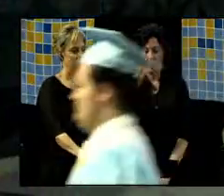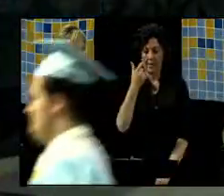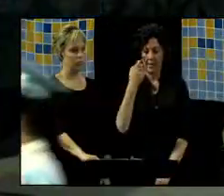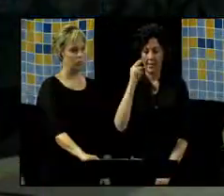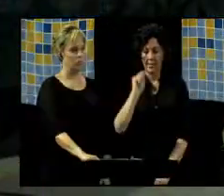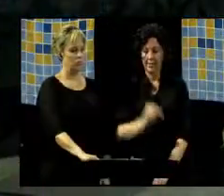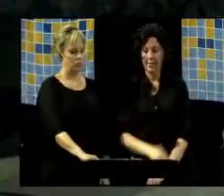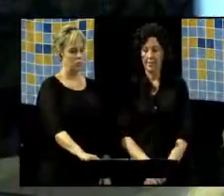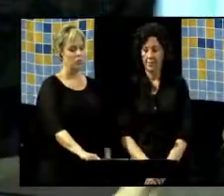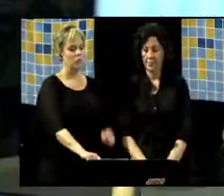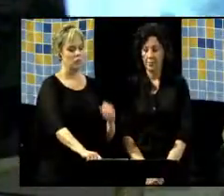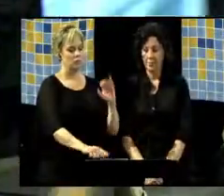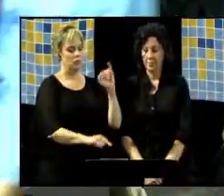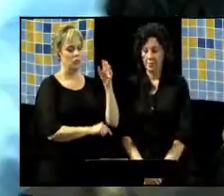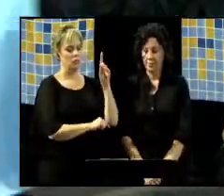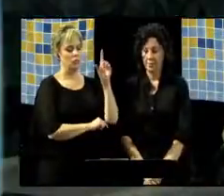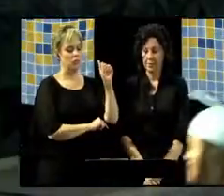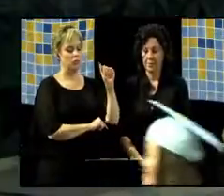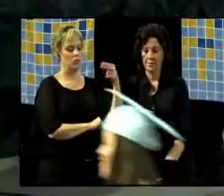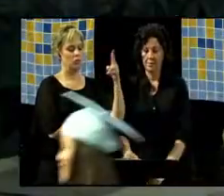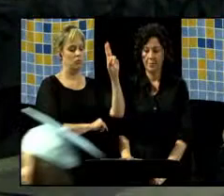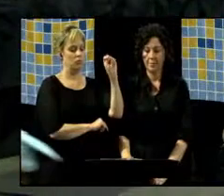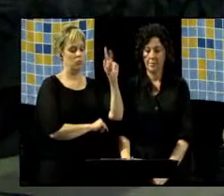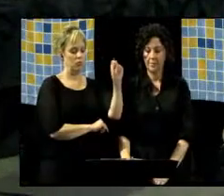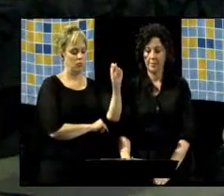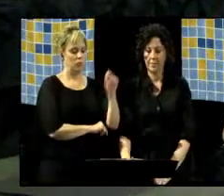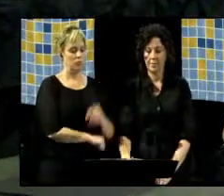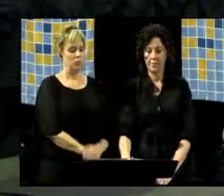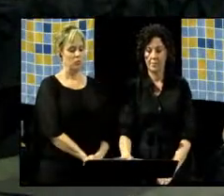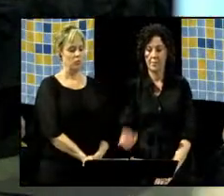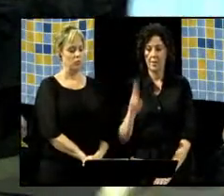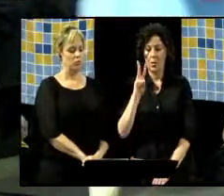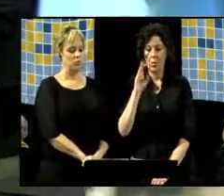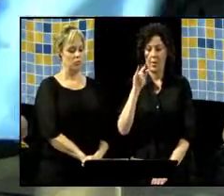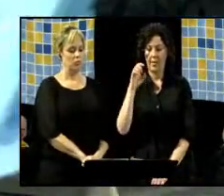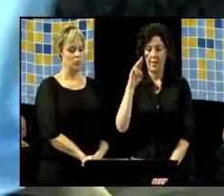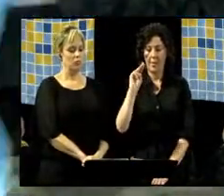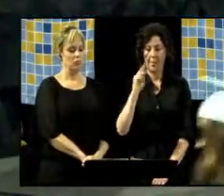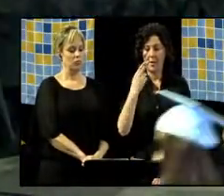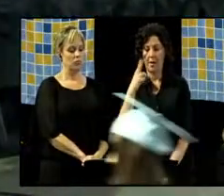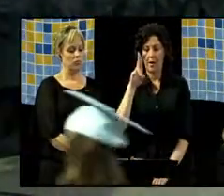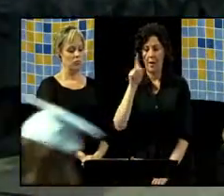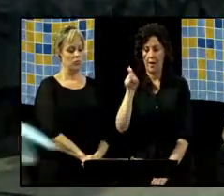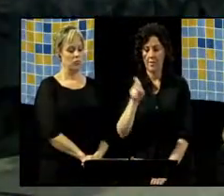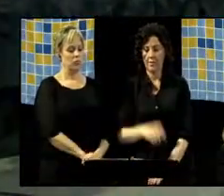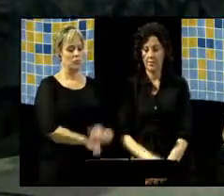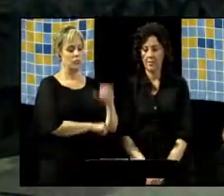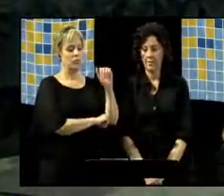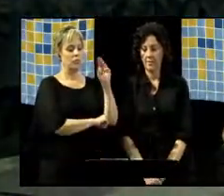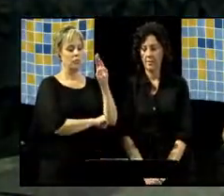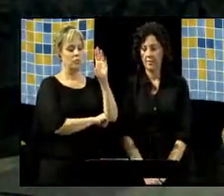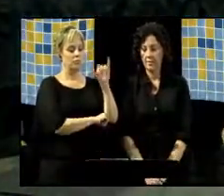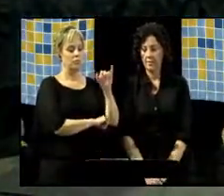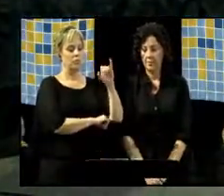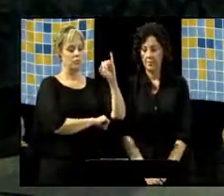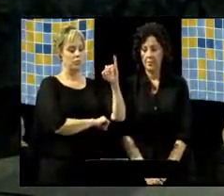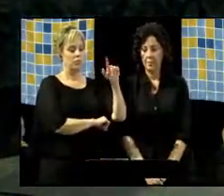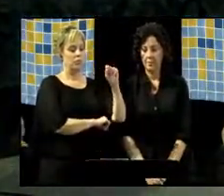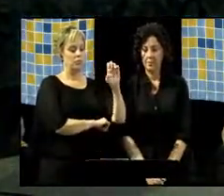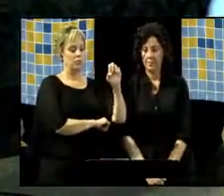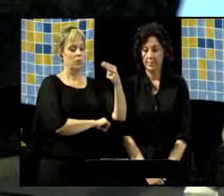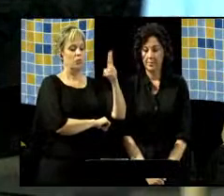Jada Lee Hunt. William Bryce Hux. Amy Kiawa